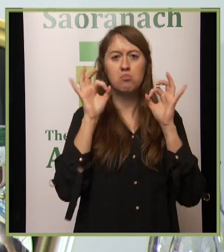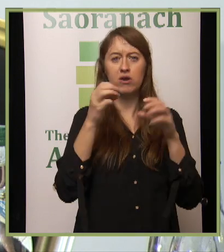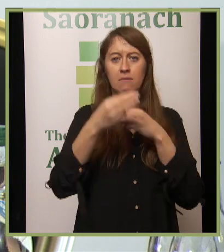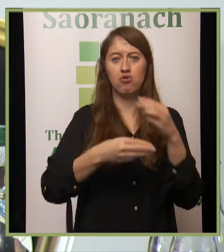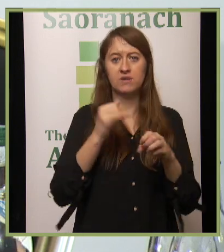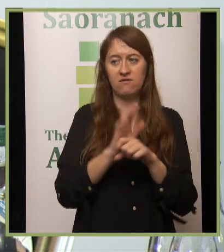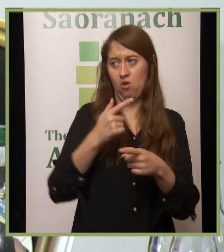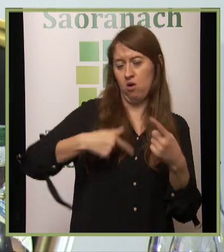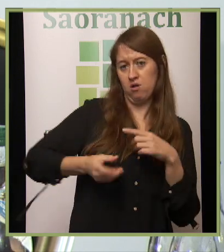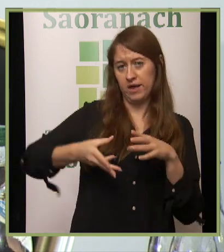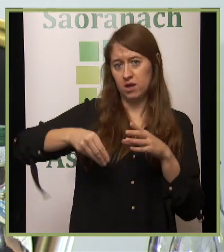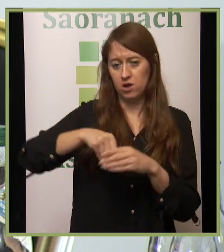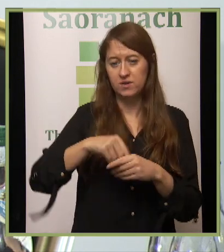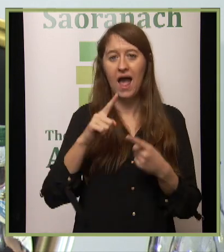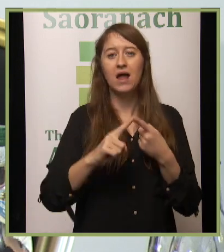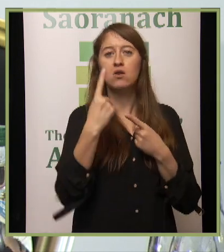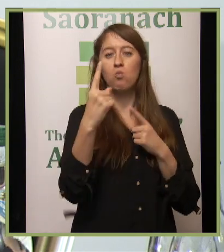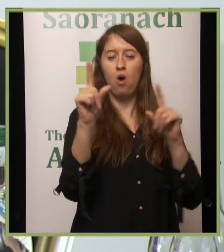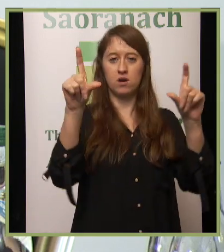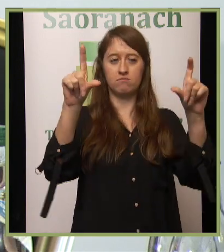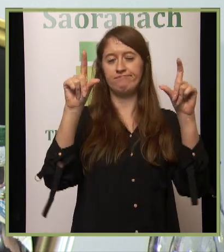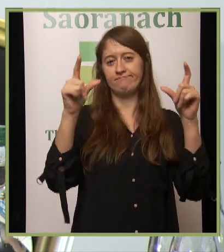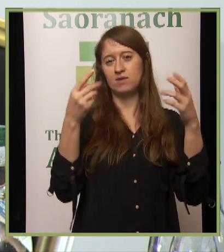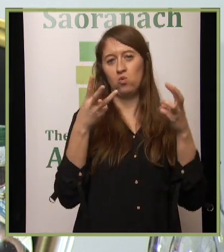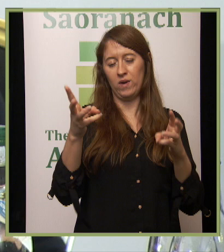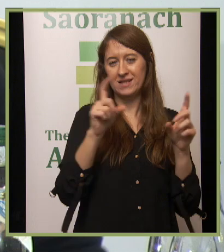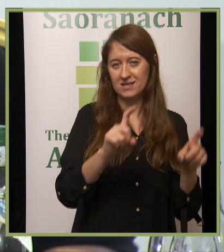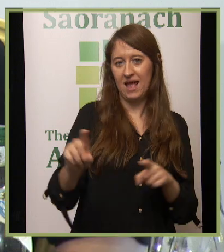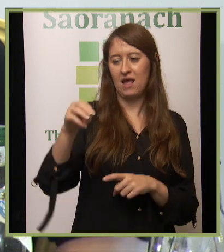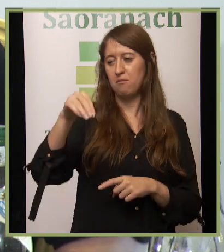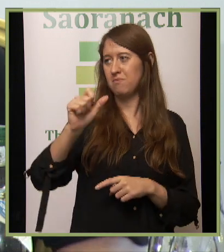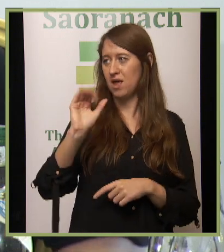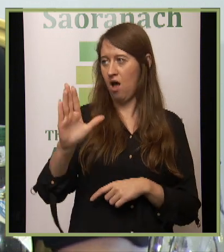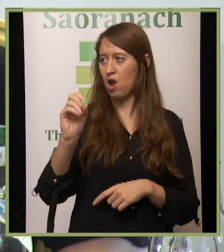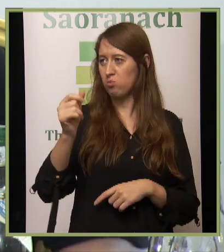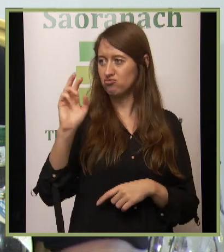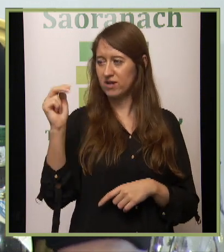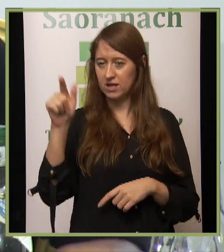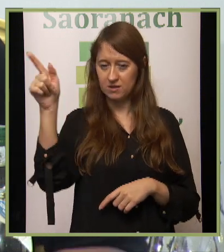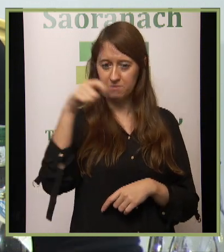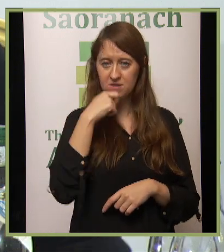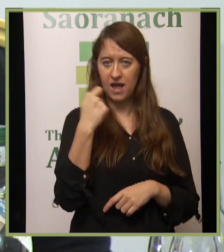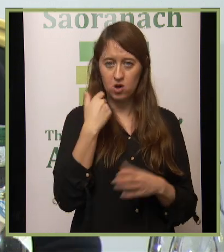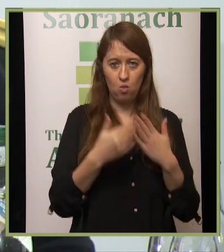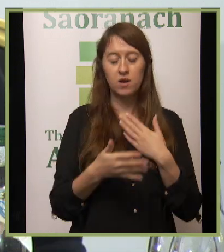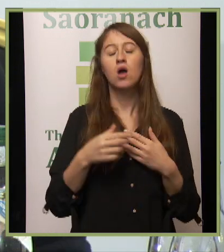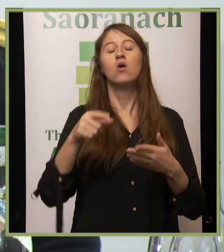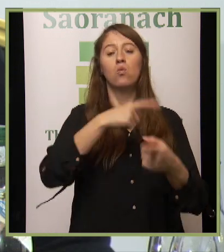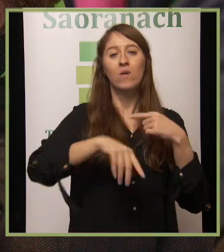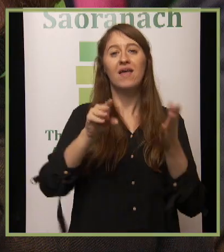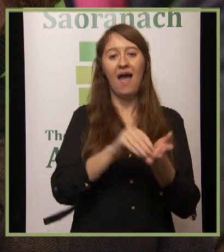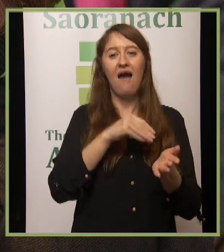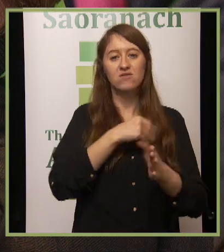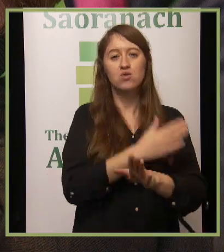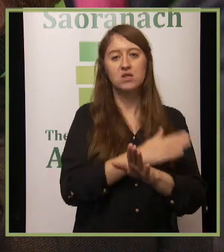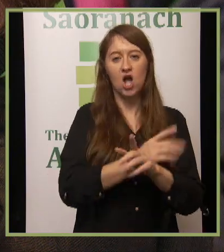And one line that's going to stay with me from Aoibhinn is that we have to start treating our bogs like the